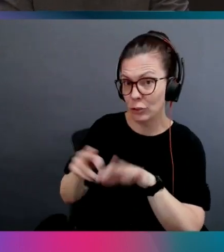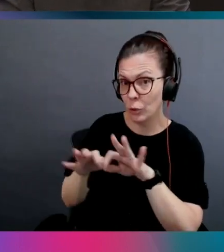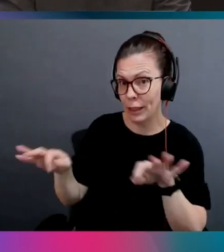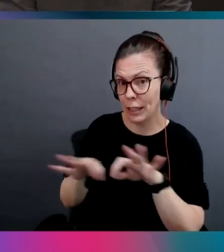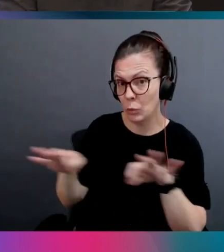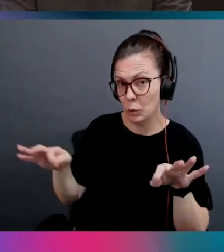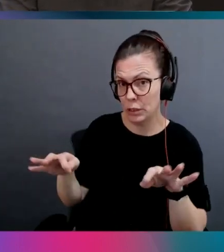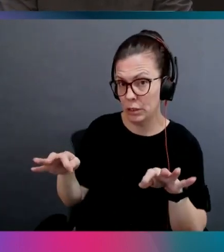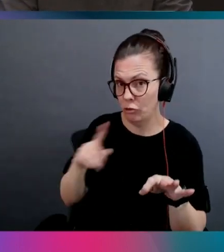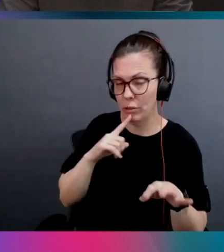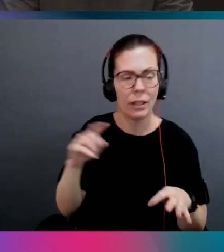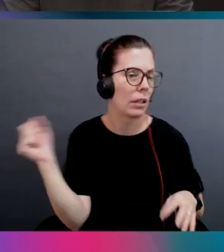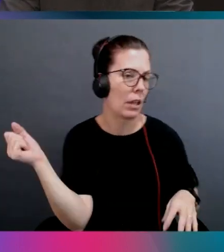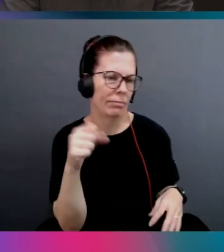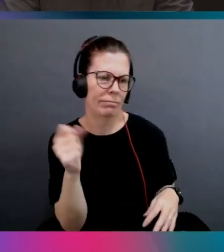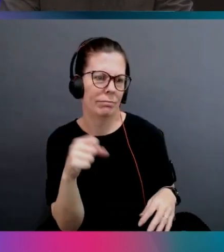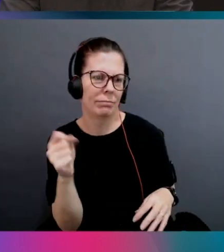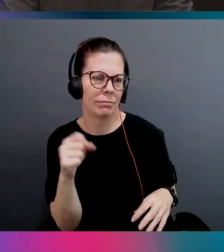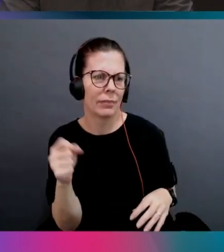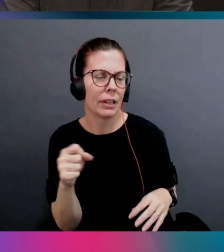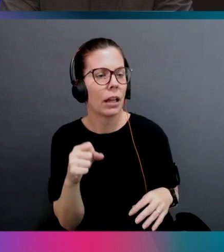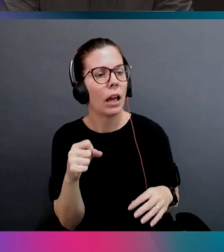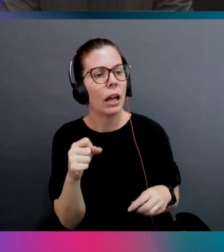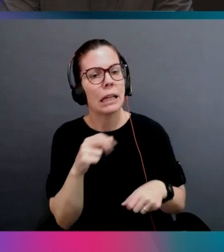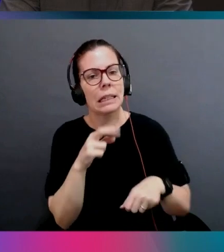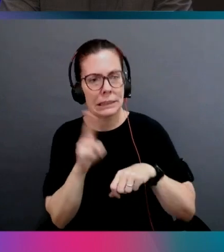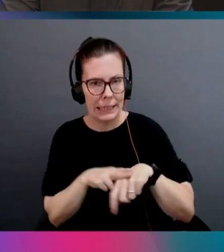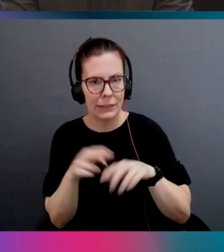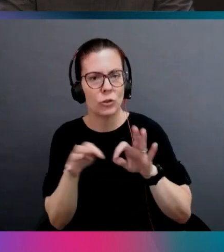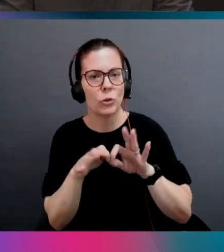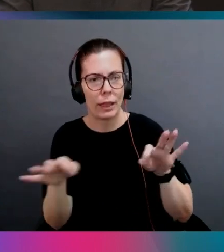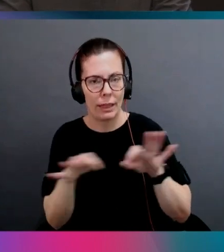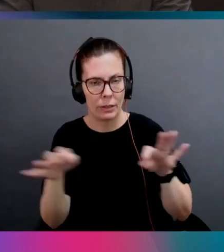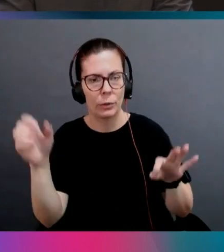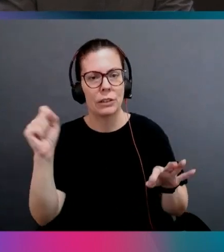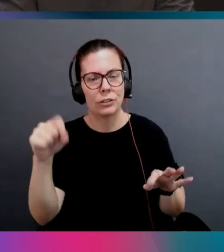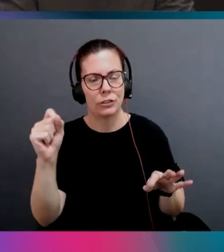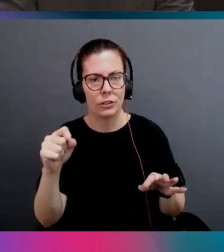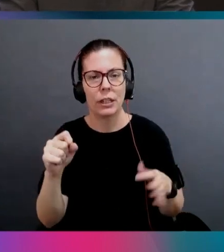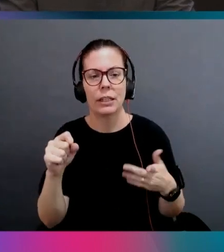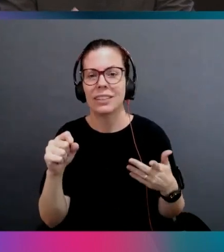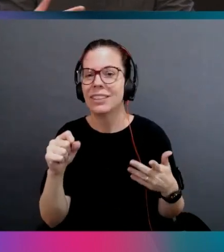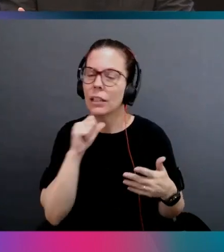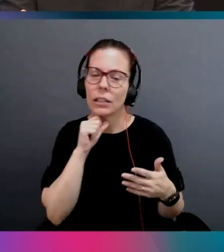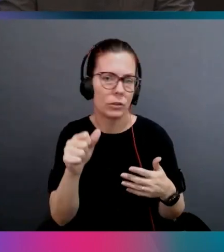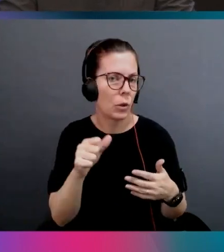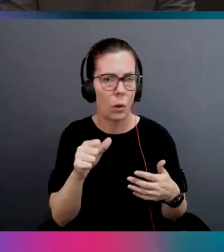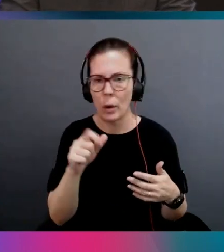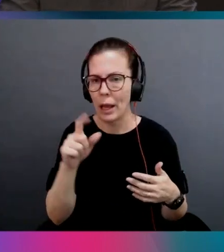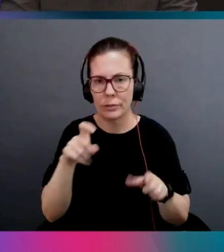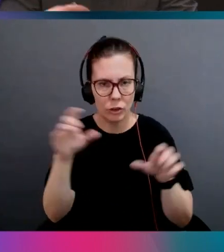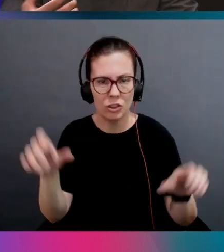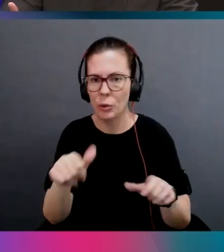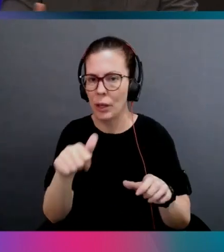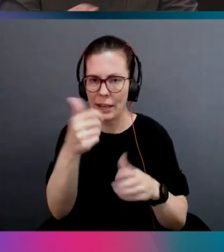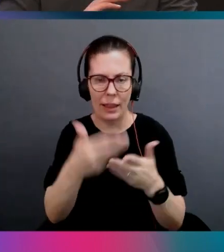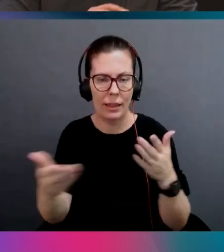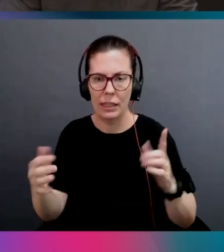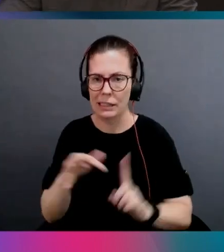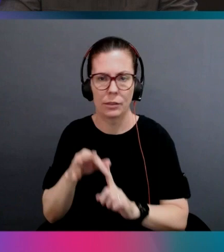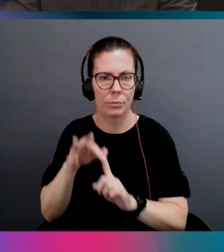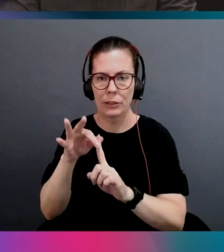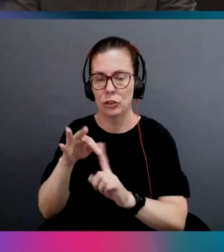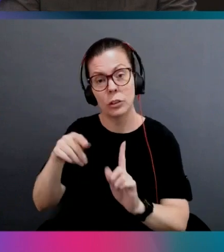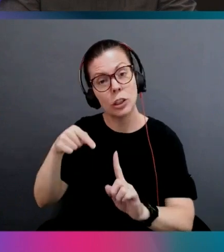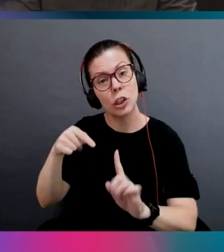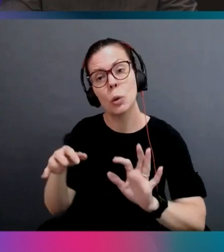Yeah. yeah, it is. It is natural language, and it is, you don't actually have to do anything special, right? The way you write comments, you can just